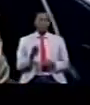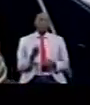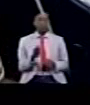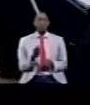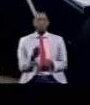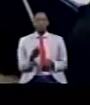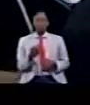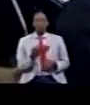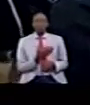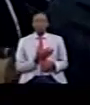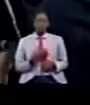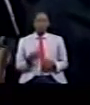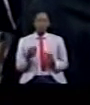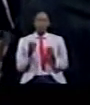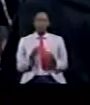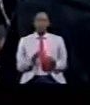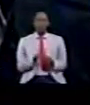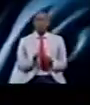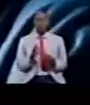the name of Jesus.